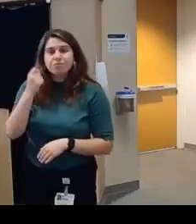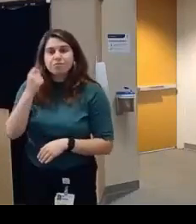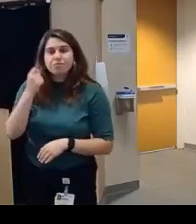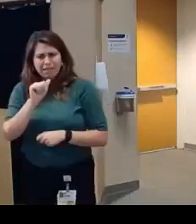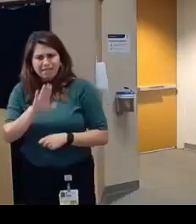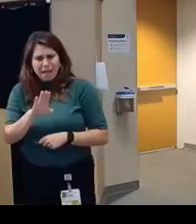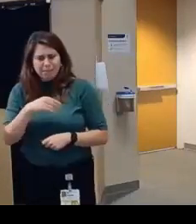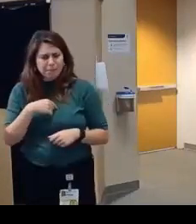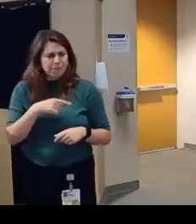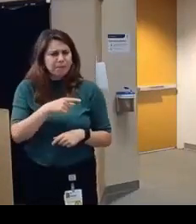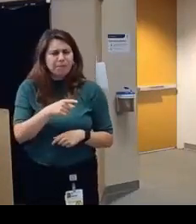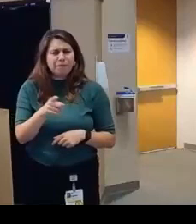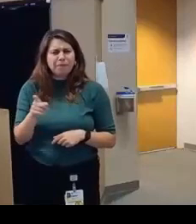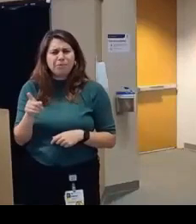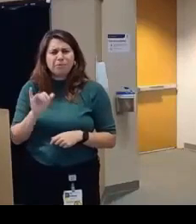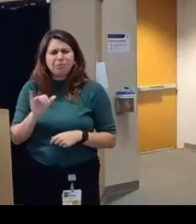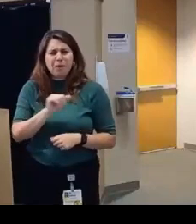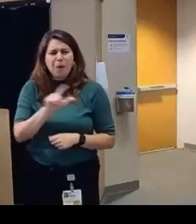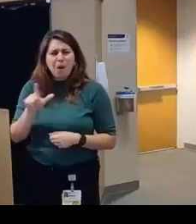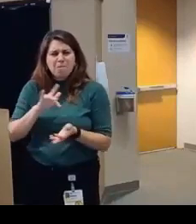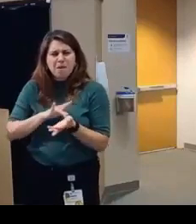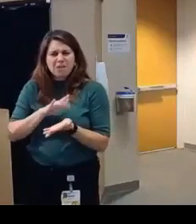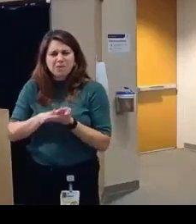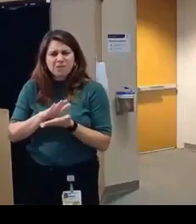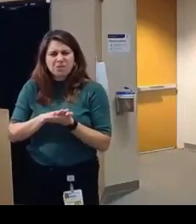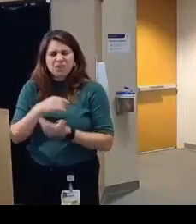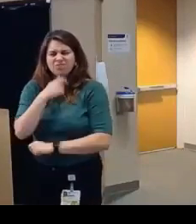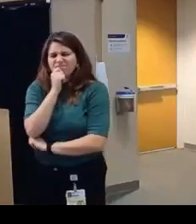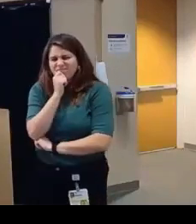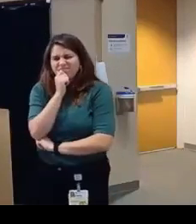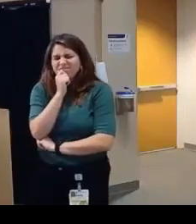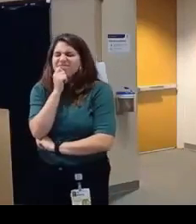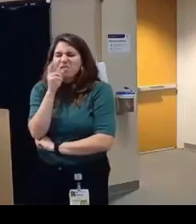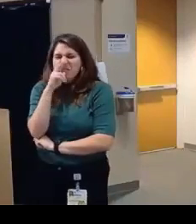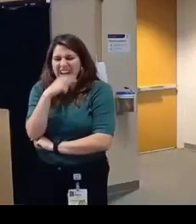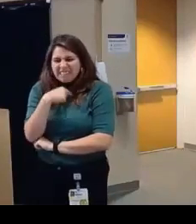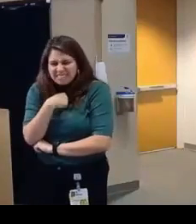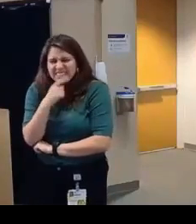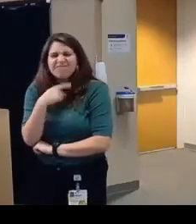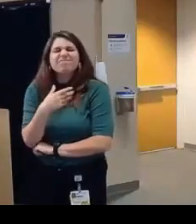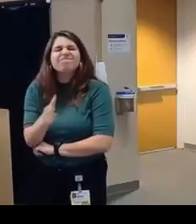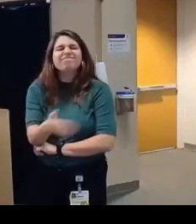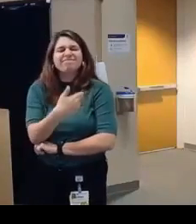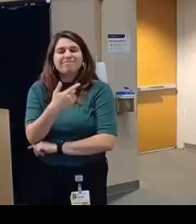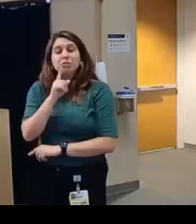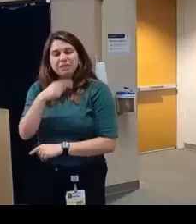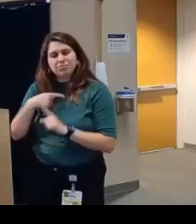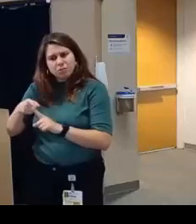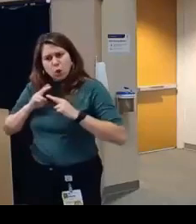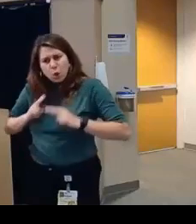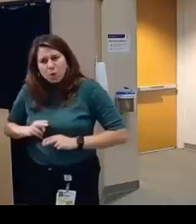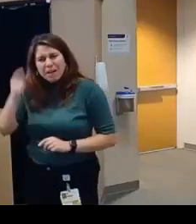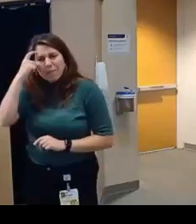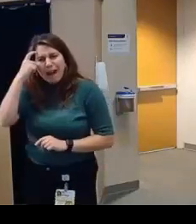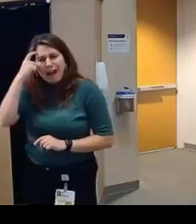going to medical school. And I thought, maybe I don't want to work with rats. And what I was really interested in, again, was the human mind. These